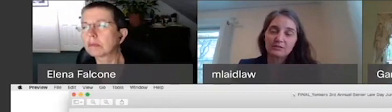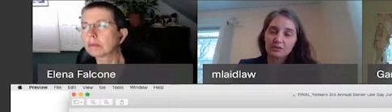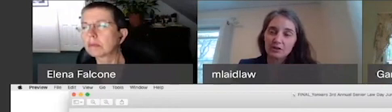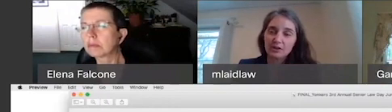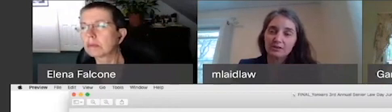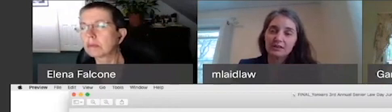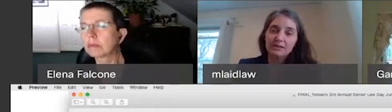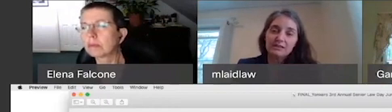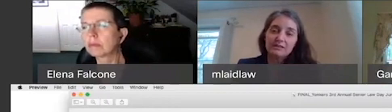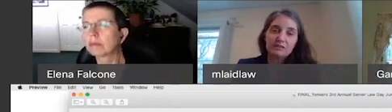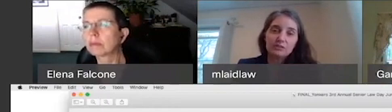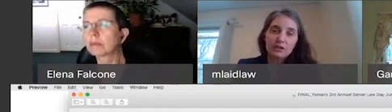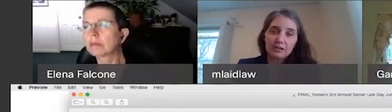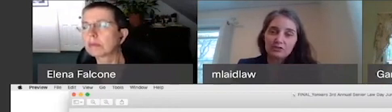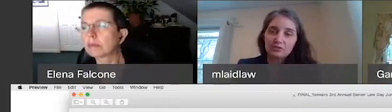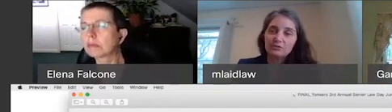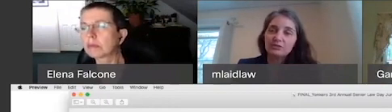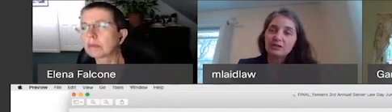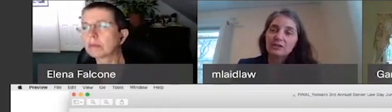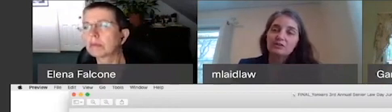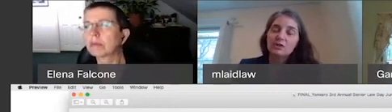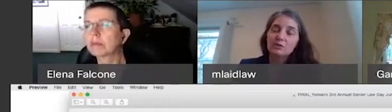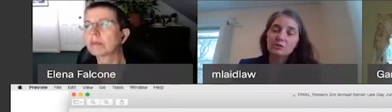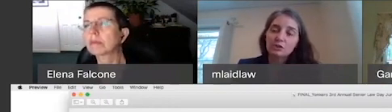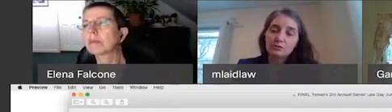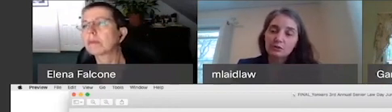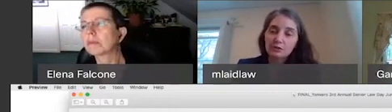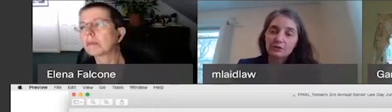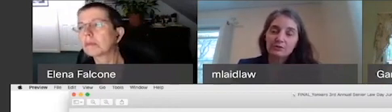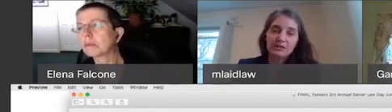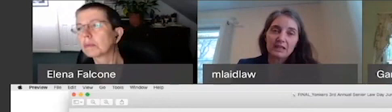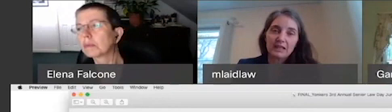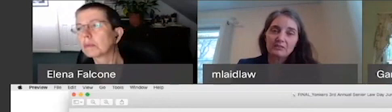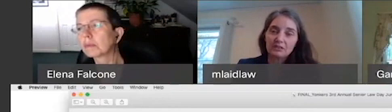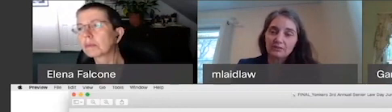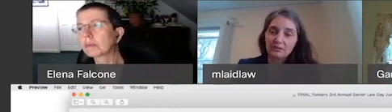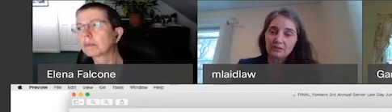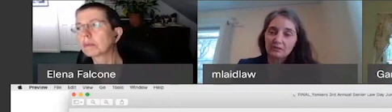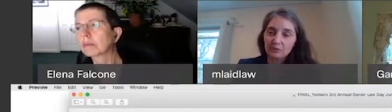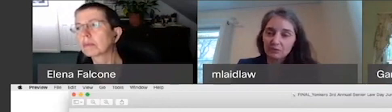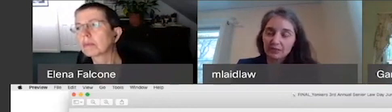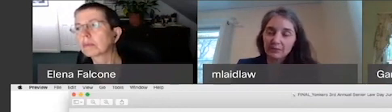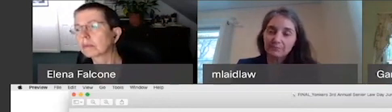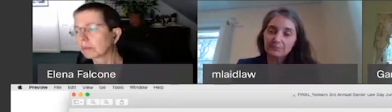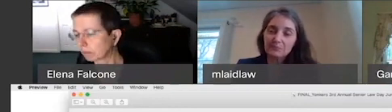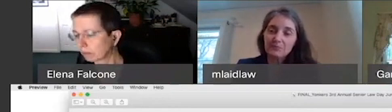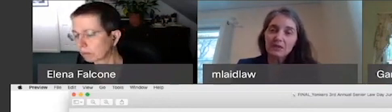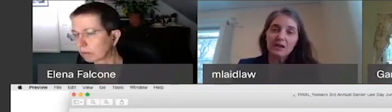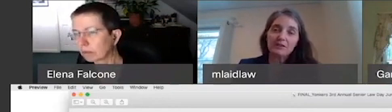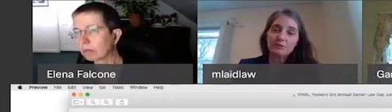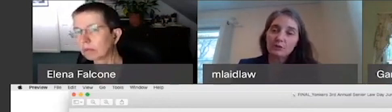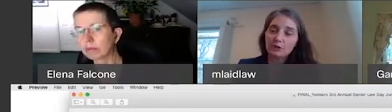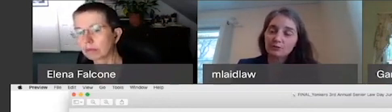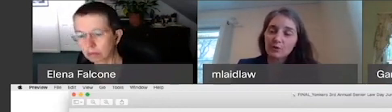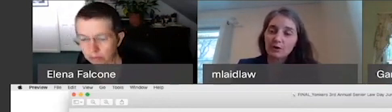focused on senior law issues. So look for a lawyer who's engaged in the community. I